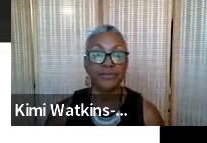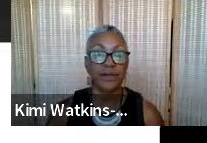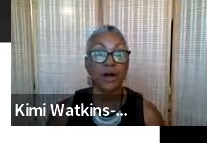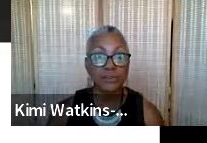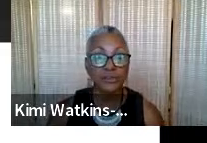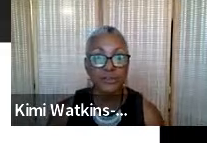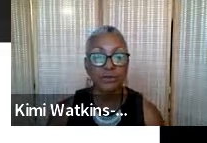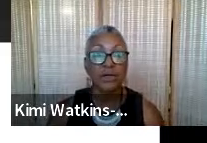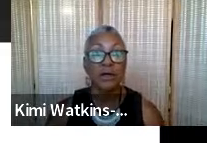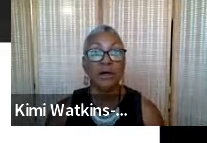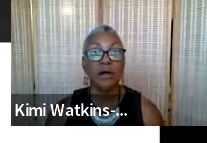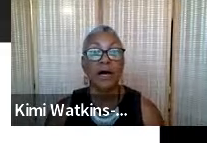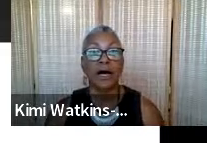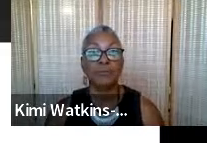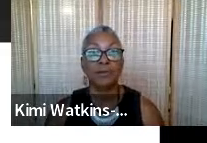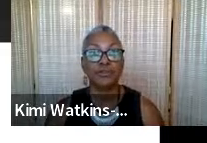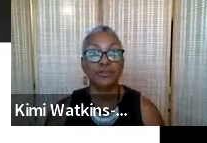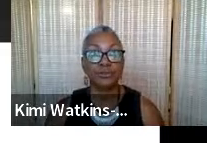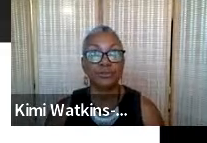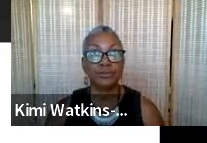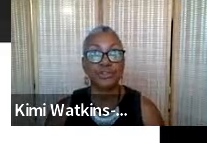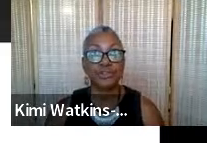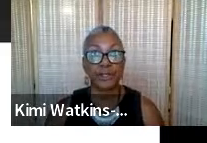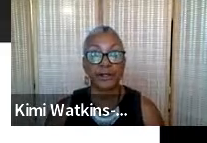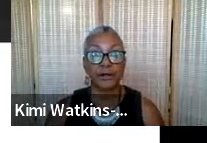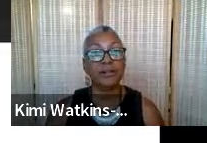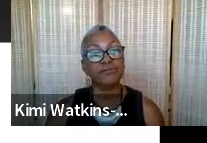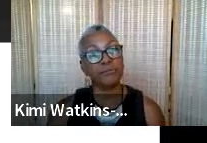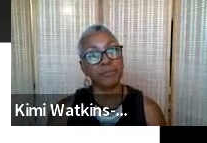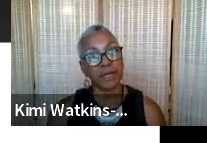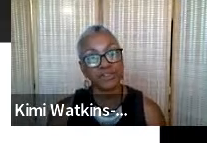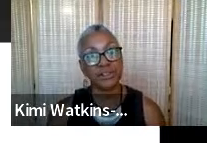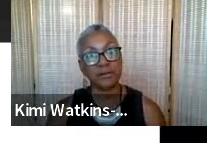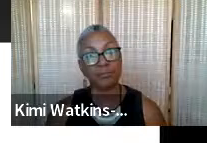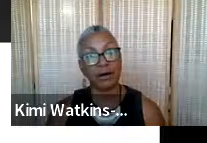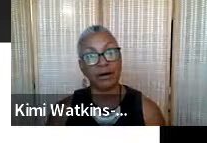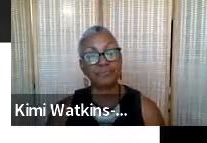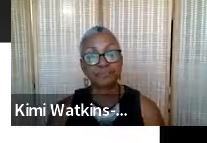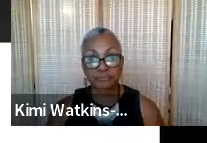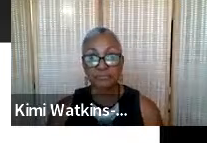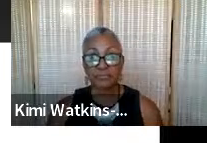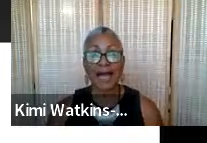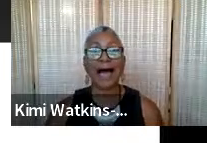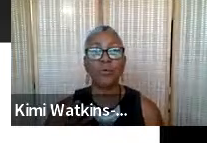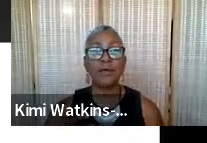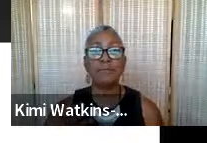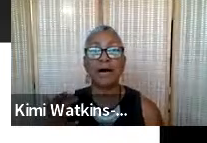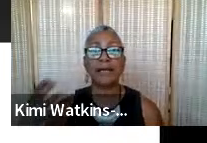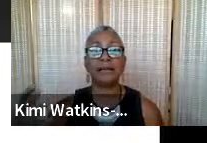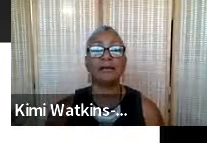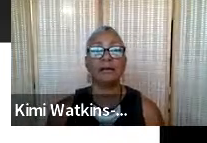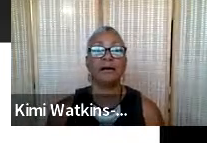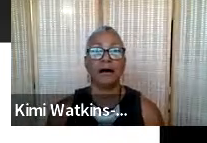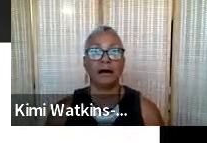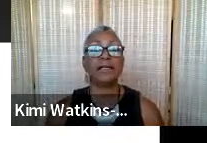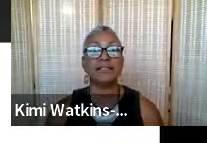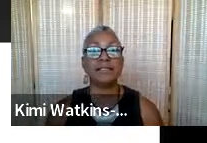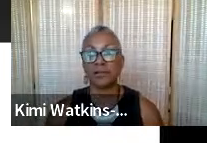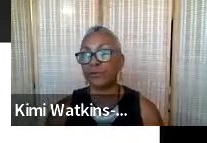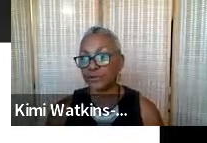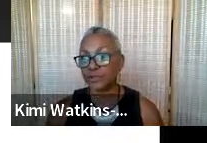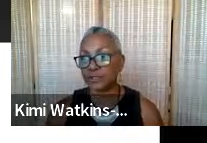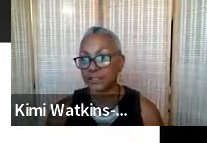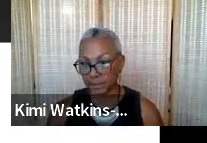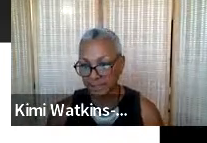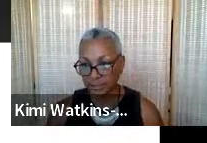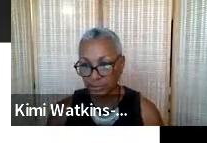please feel free also to share information about how we might